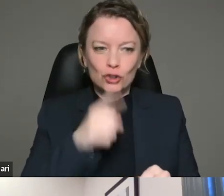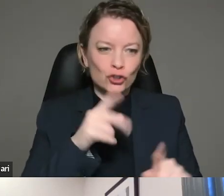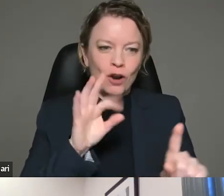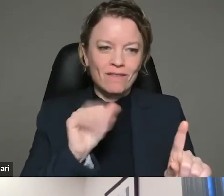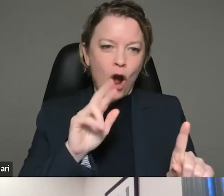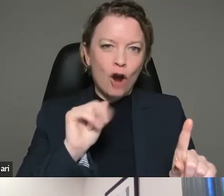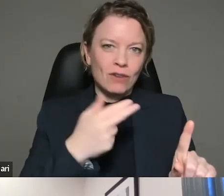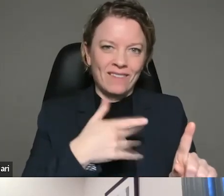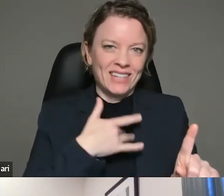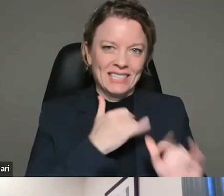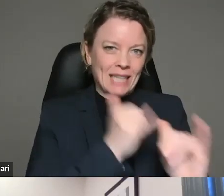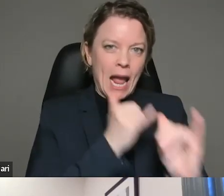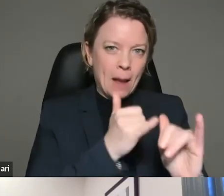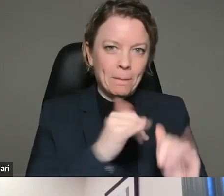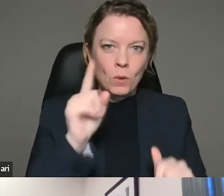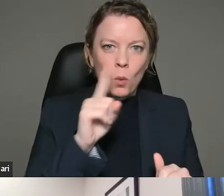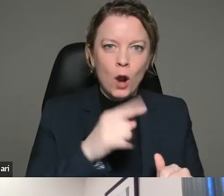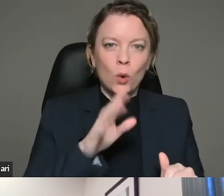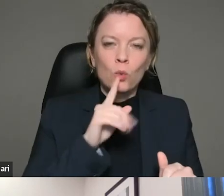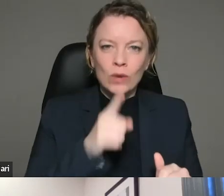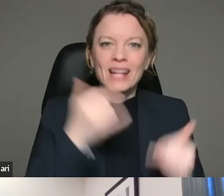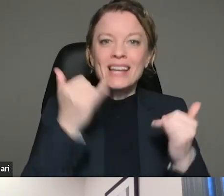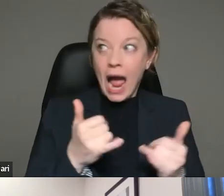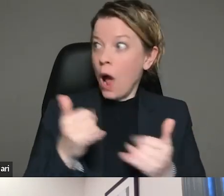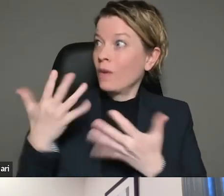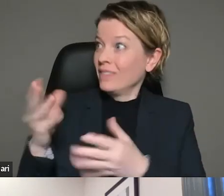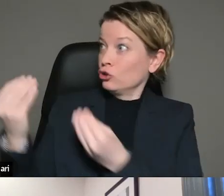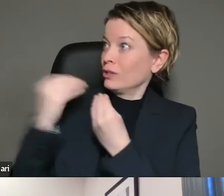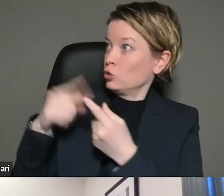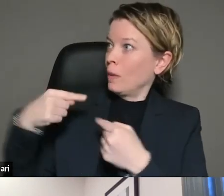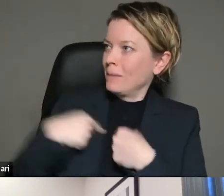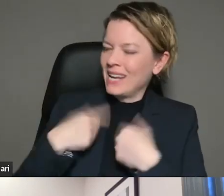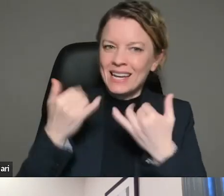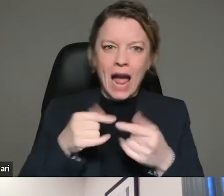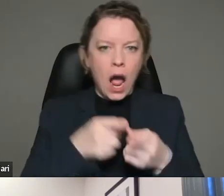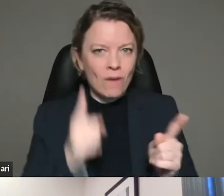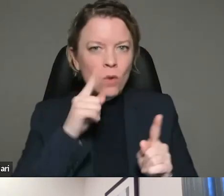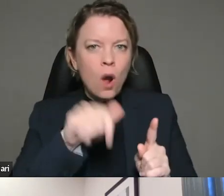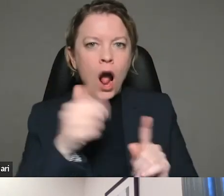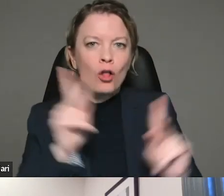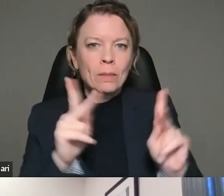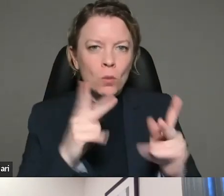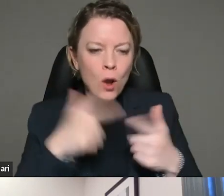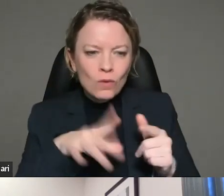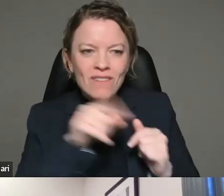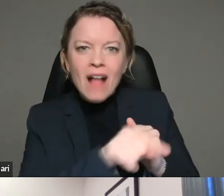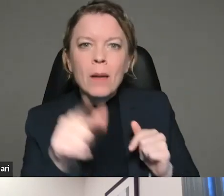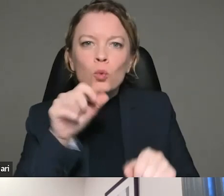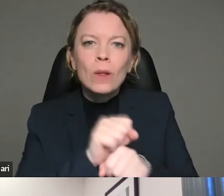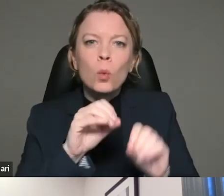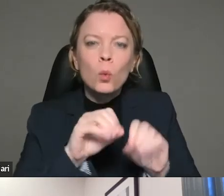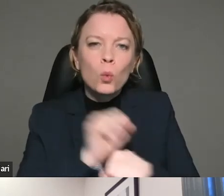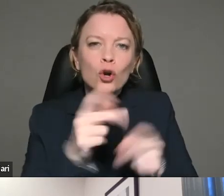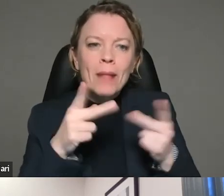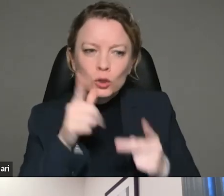way, of, you know, paying that forward as well, of finding those people in the workplace who you really feel